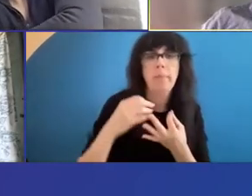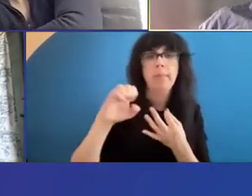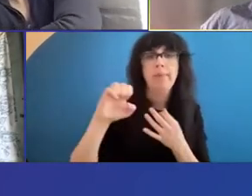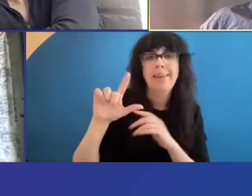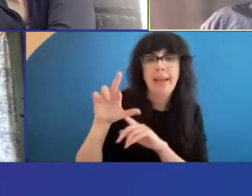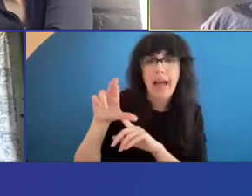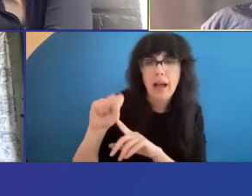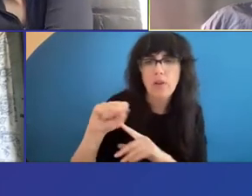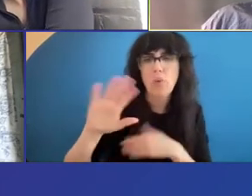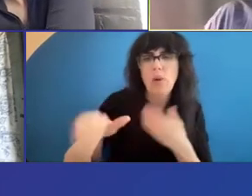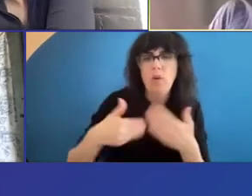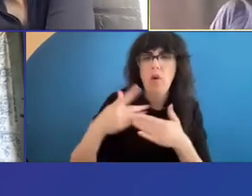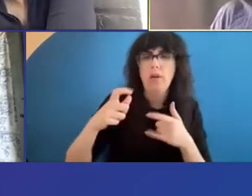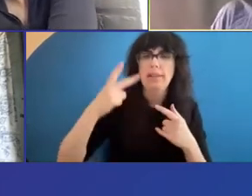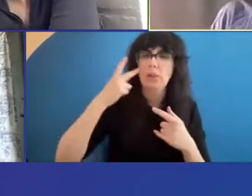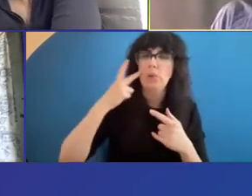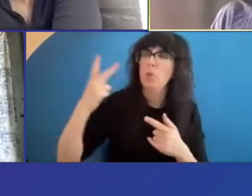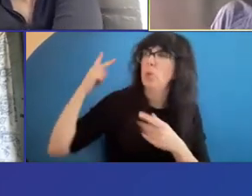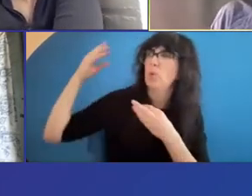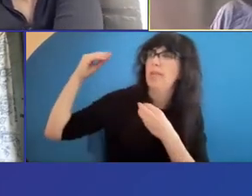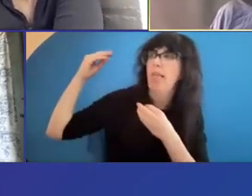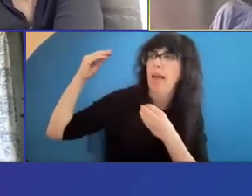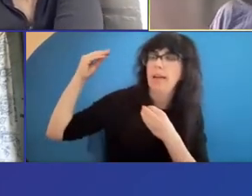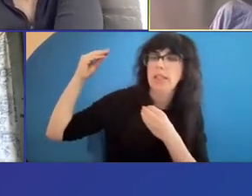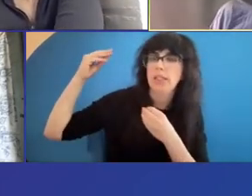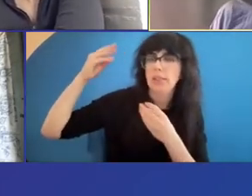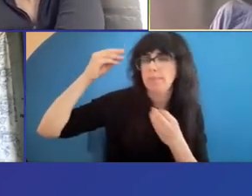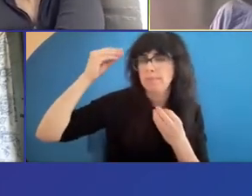thing. And so bringing it back to that,